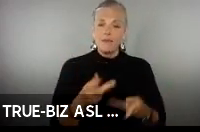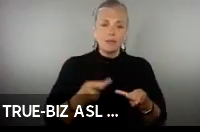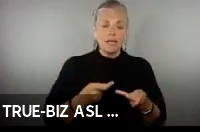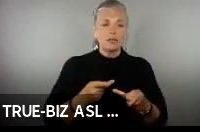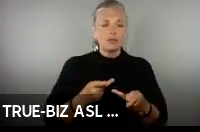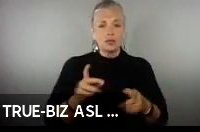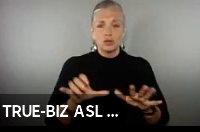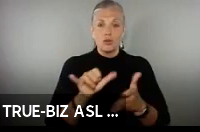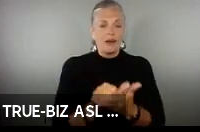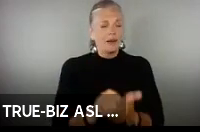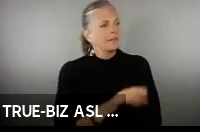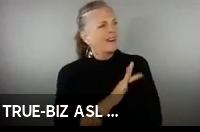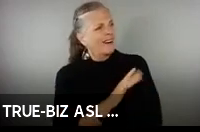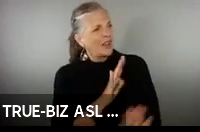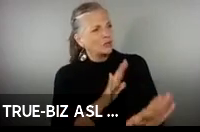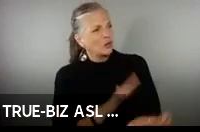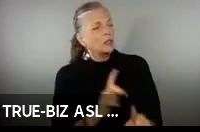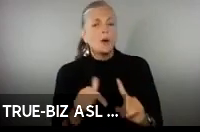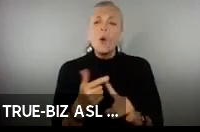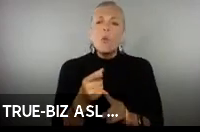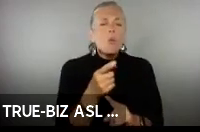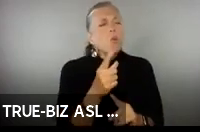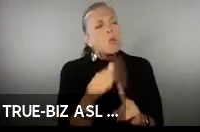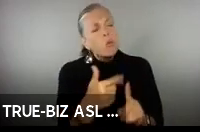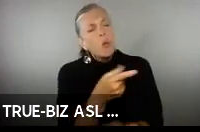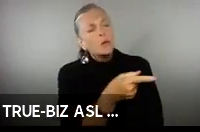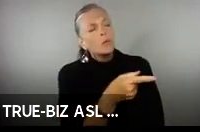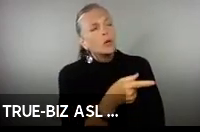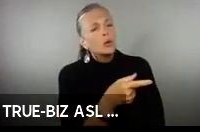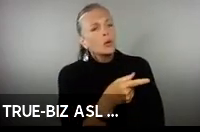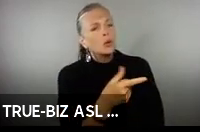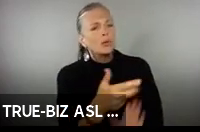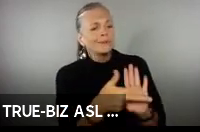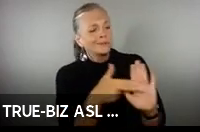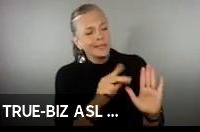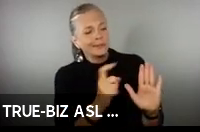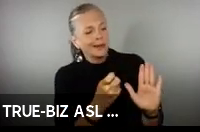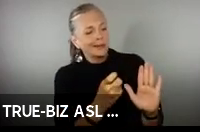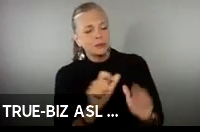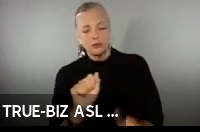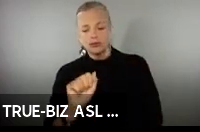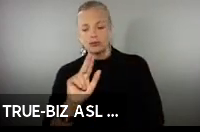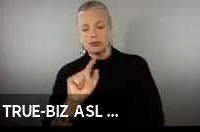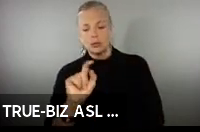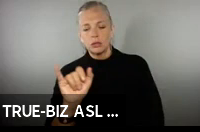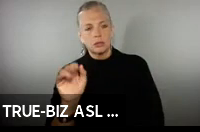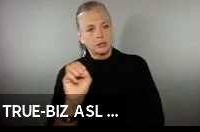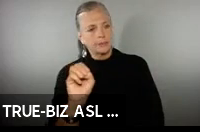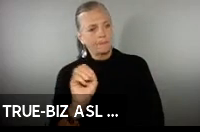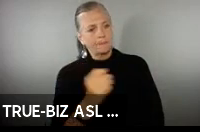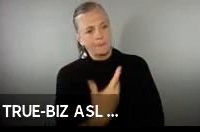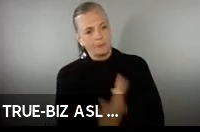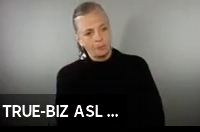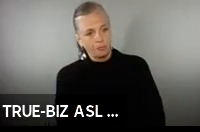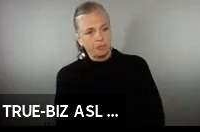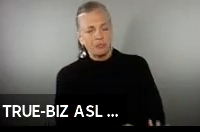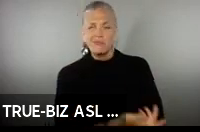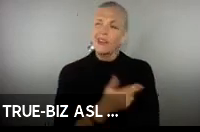awesome. So when were you, diagnosed with autism? Uh, It was